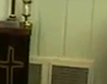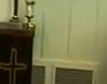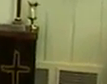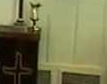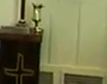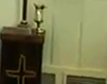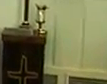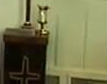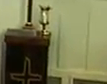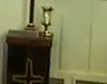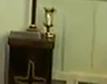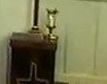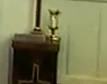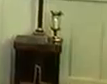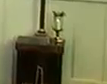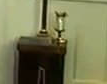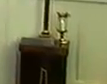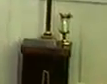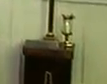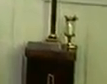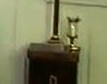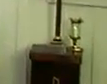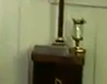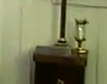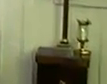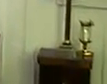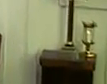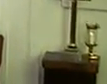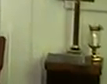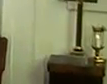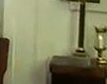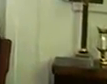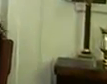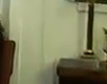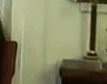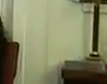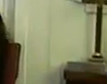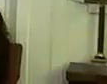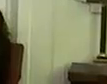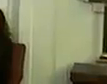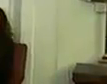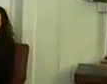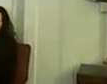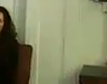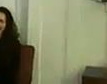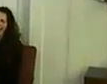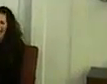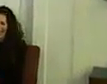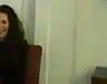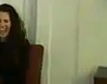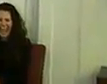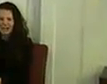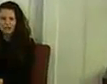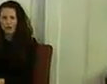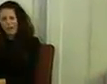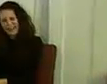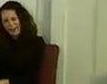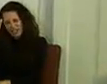who thought I was Reverend Kevin Downer, I'm sorry to disappoint you. But I'm just a tidbit shorter than he is.